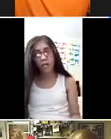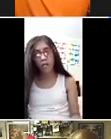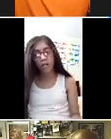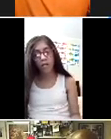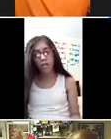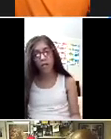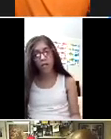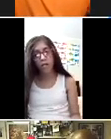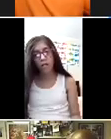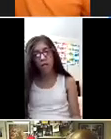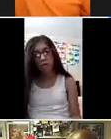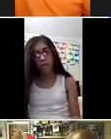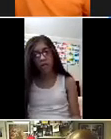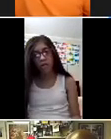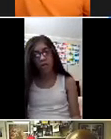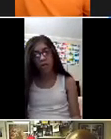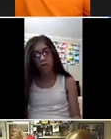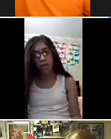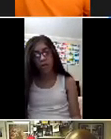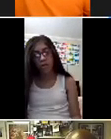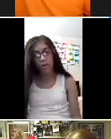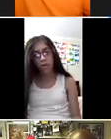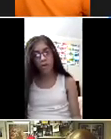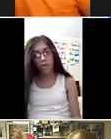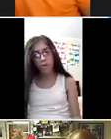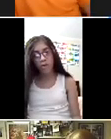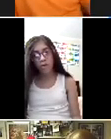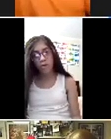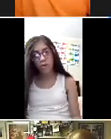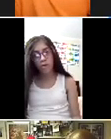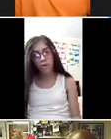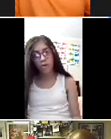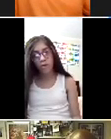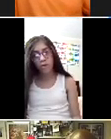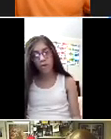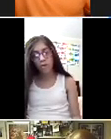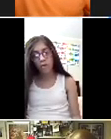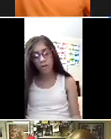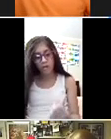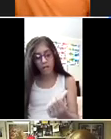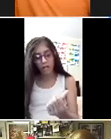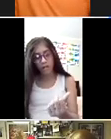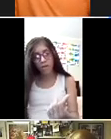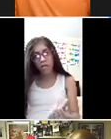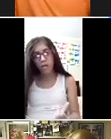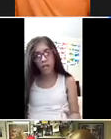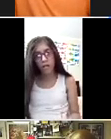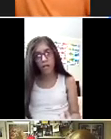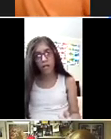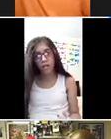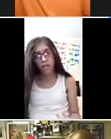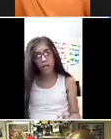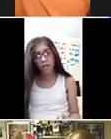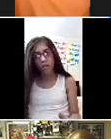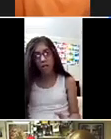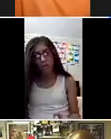Oh, wow. Oh, I just think I can do it. Wait till they go the wrong way.